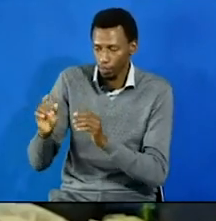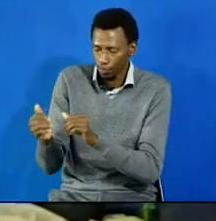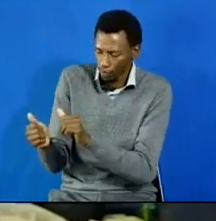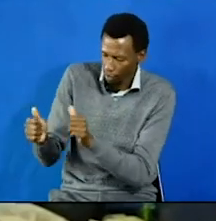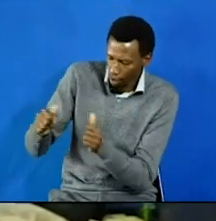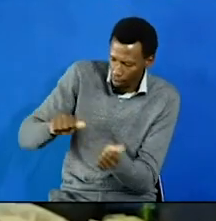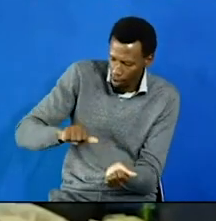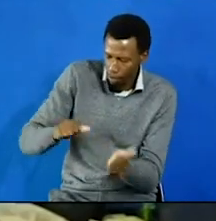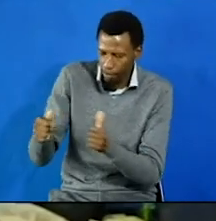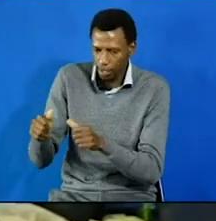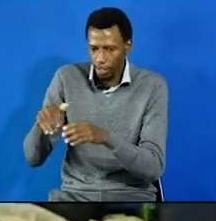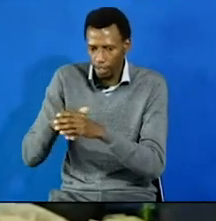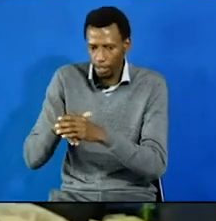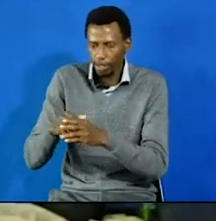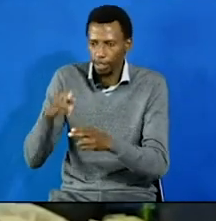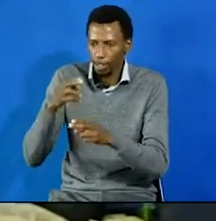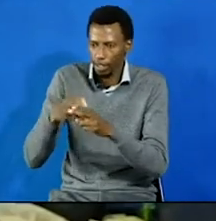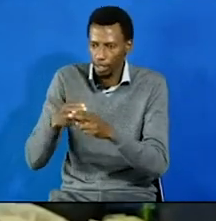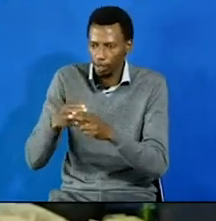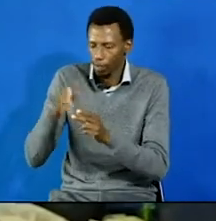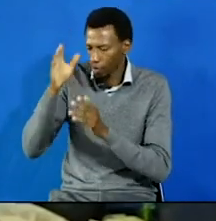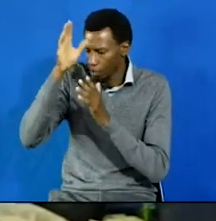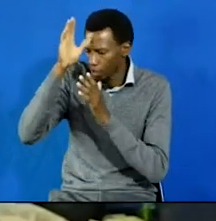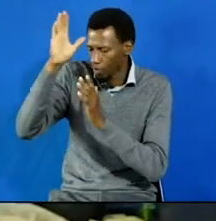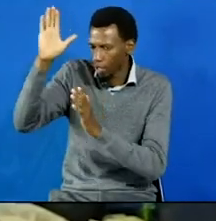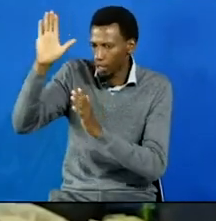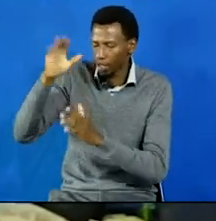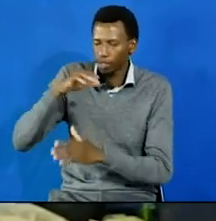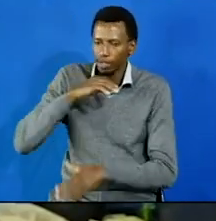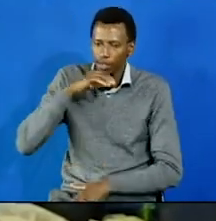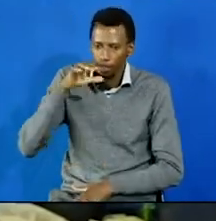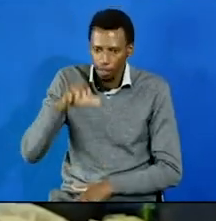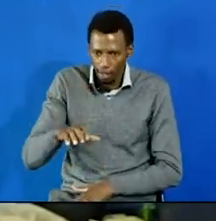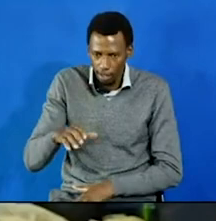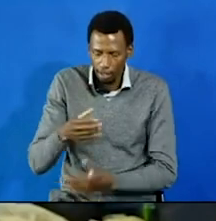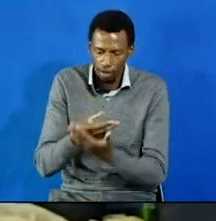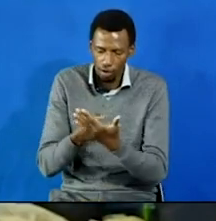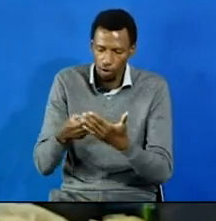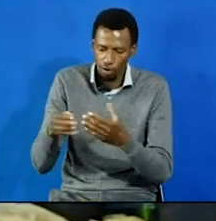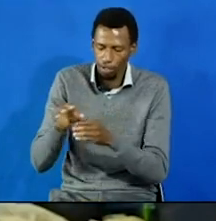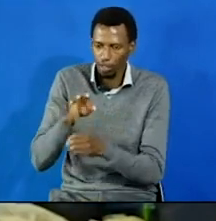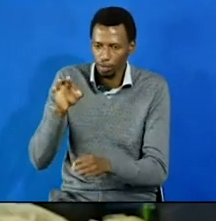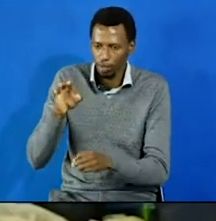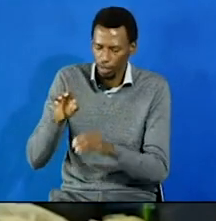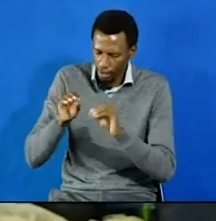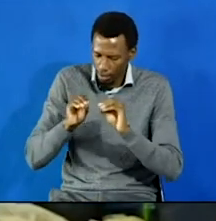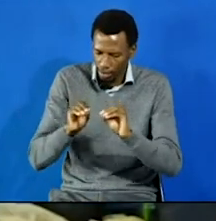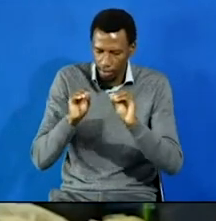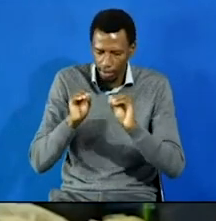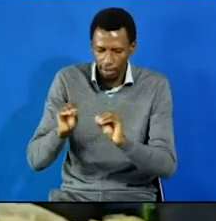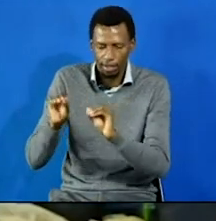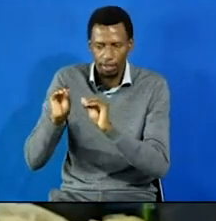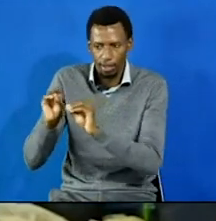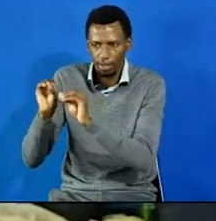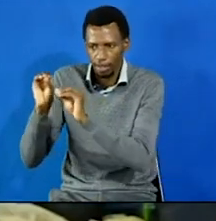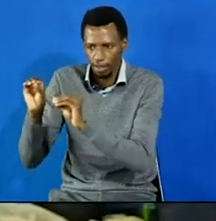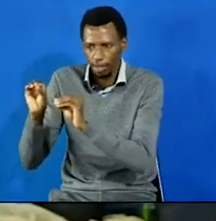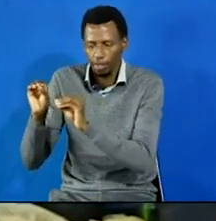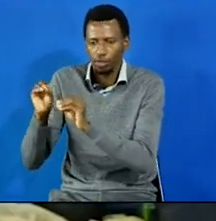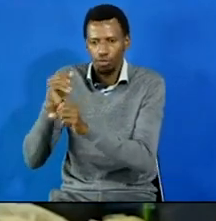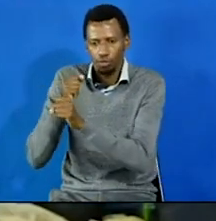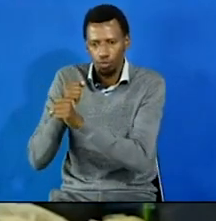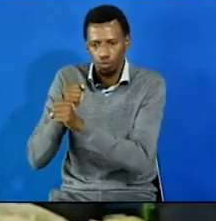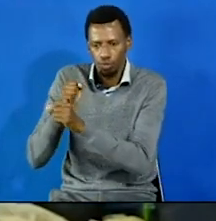Son and of the Holy Spirit, and teaching them to do my word and to live my word. And